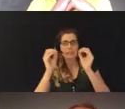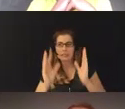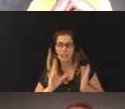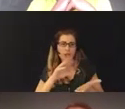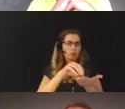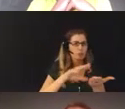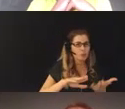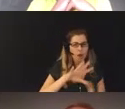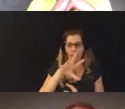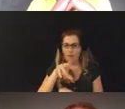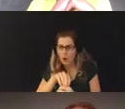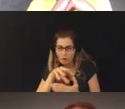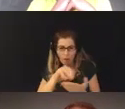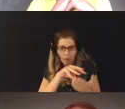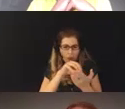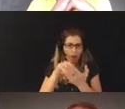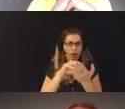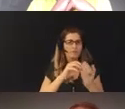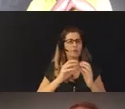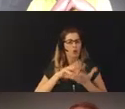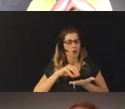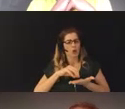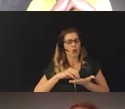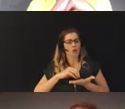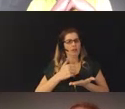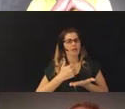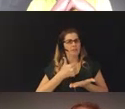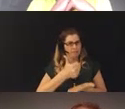active subjects in their own learning.